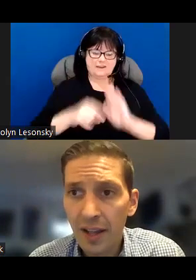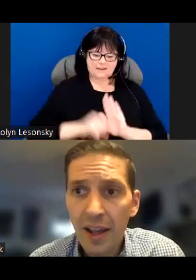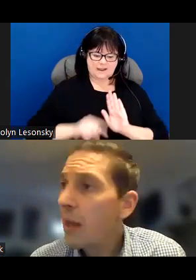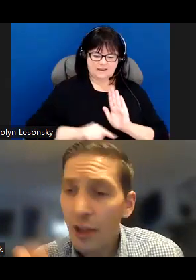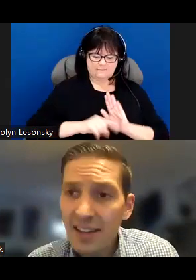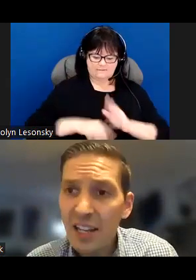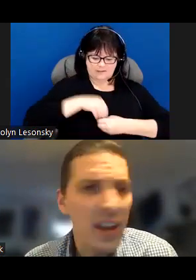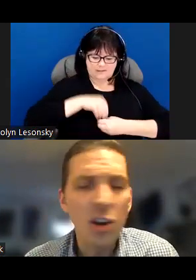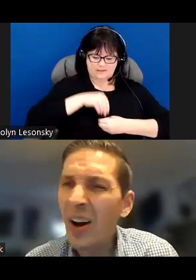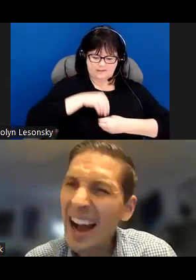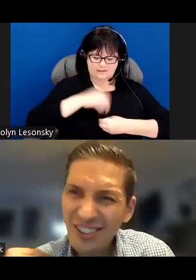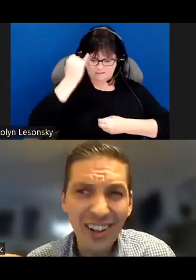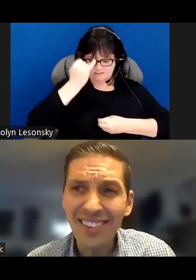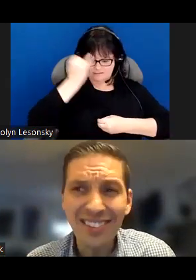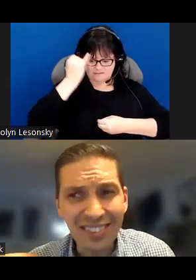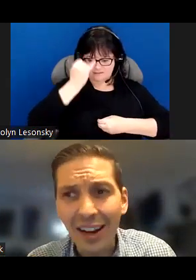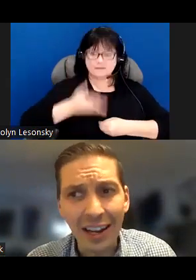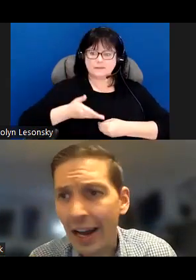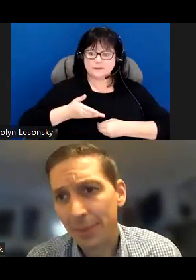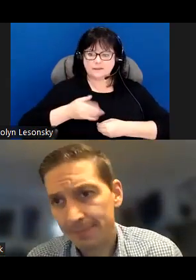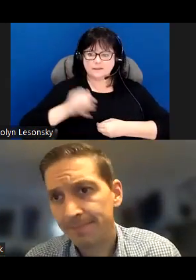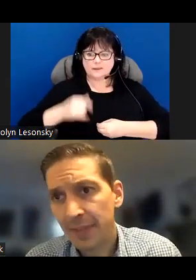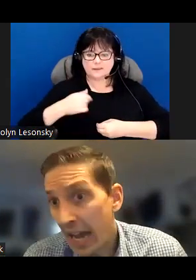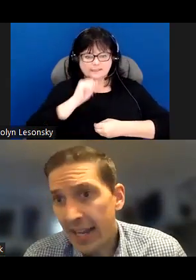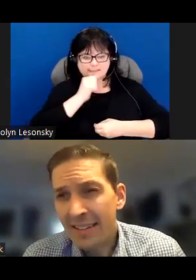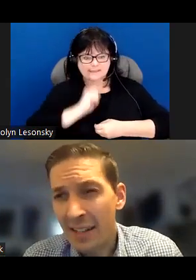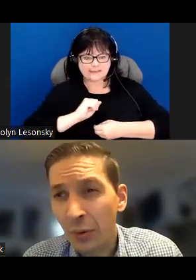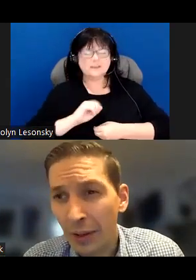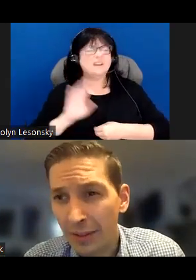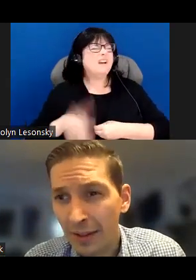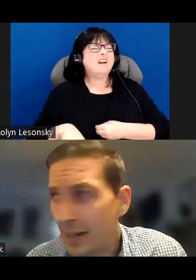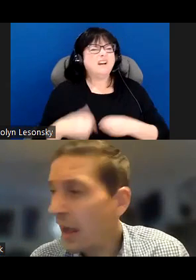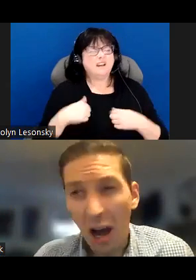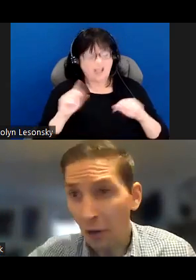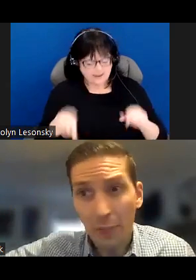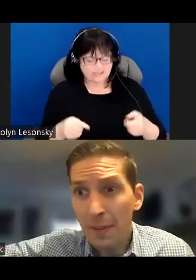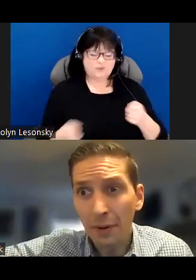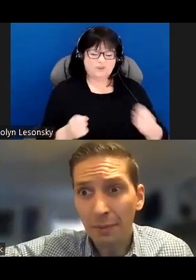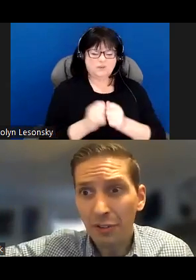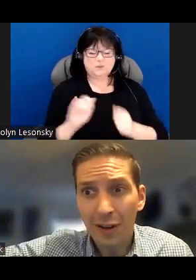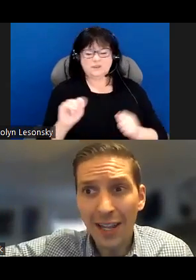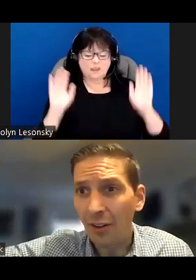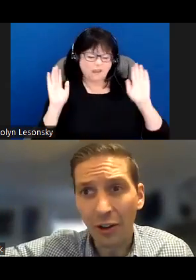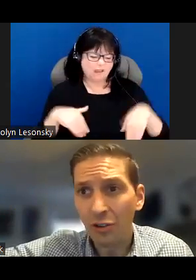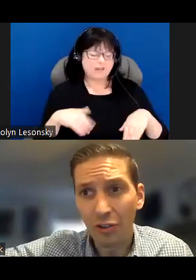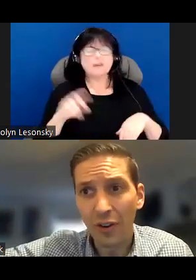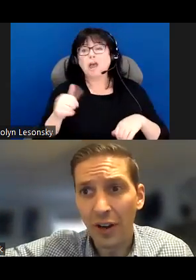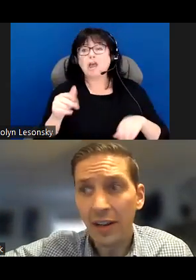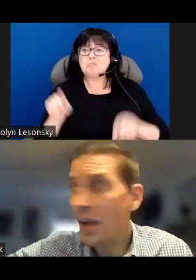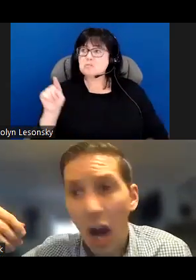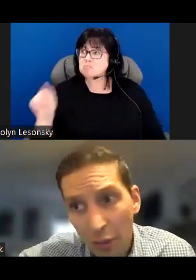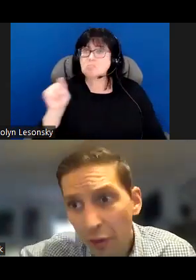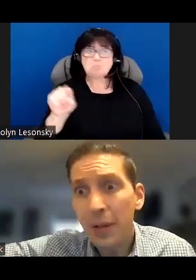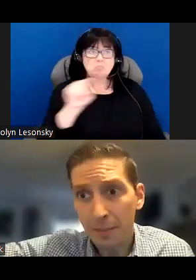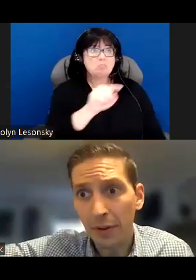result. That idea of, hey, you know what? I just got to suck it up. I got to deal with it. Other people seem to be getting along just